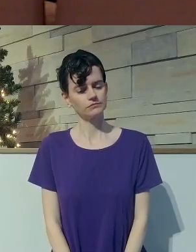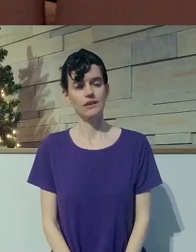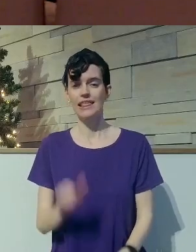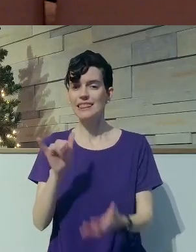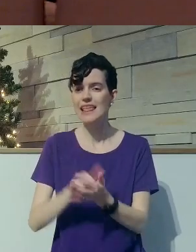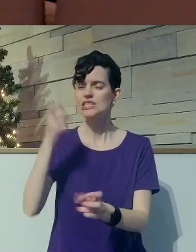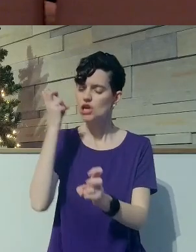That's hard to do.